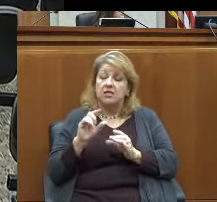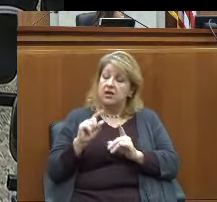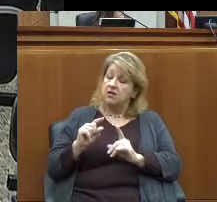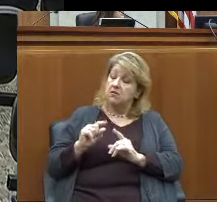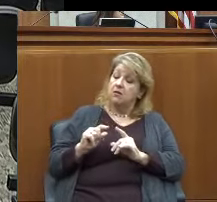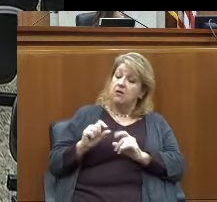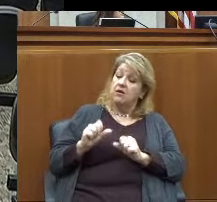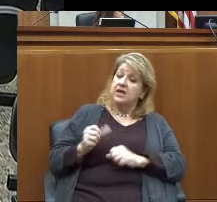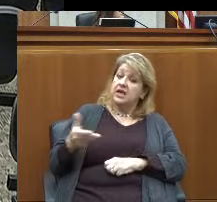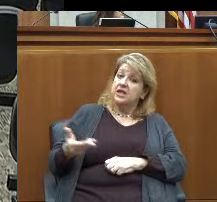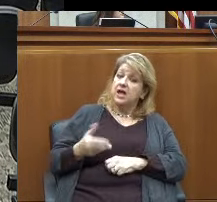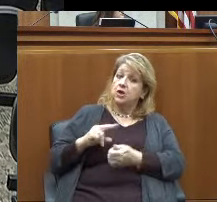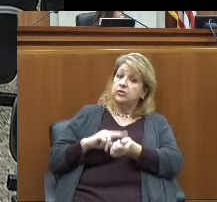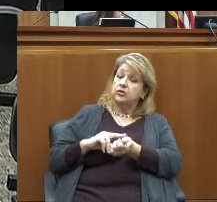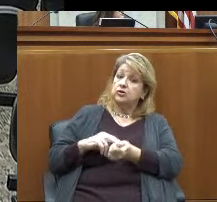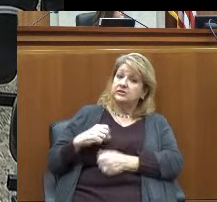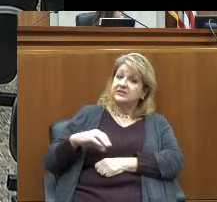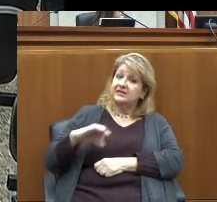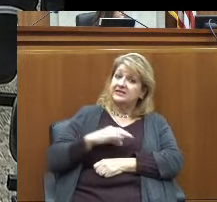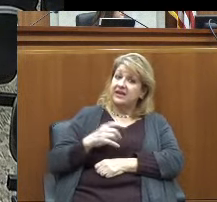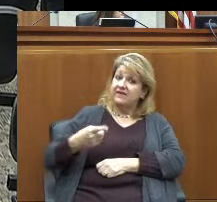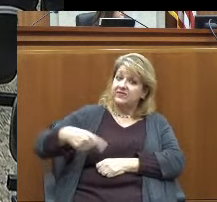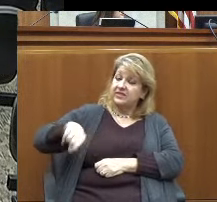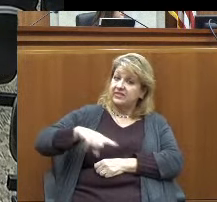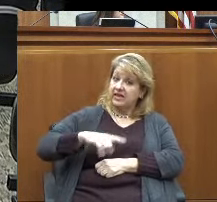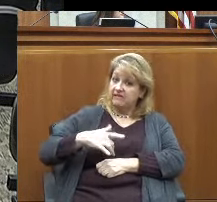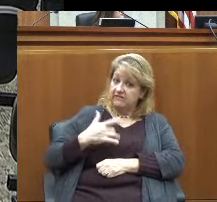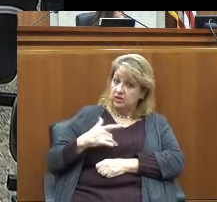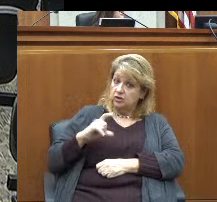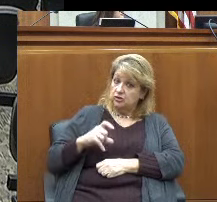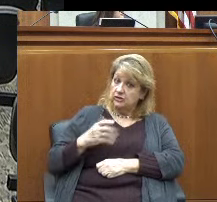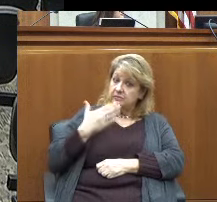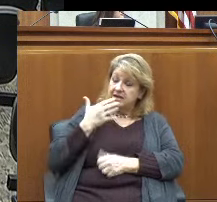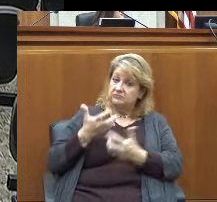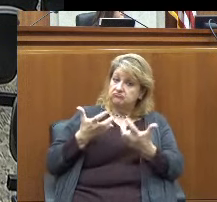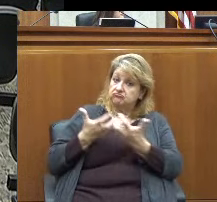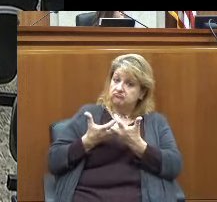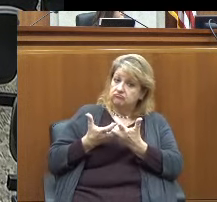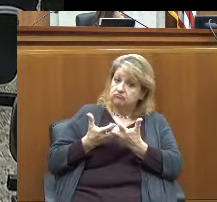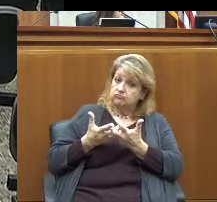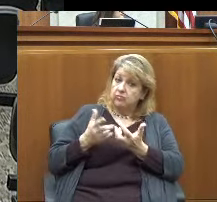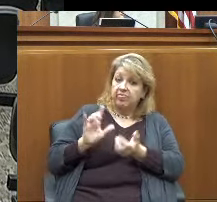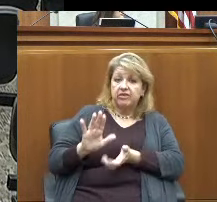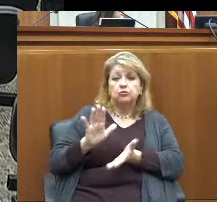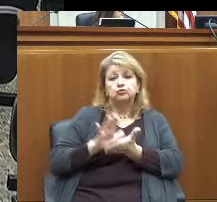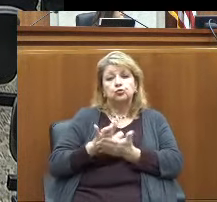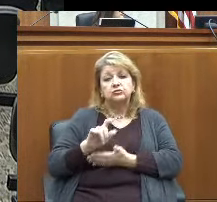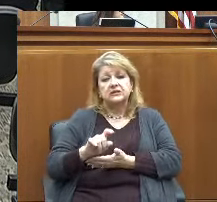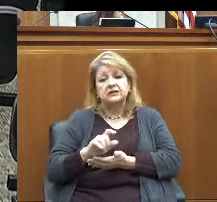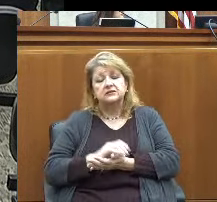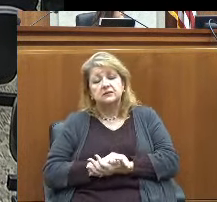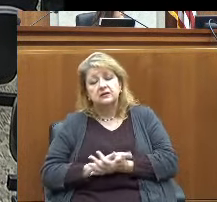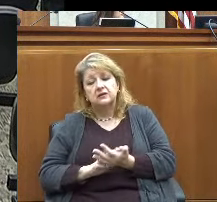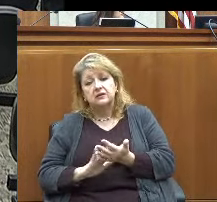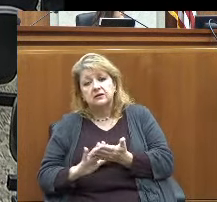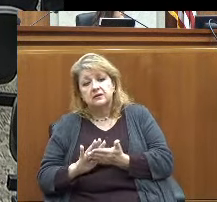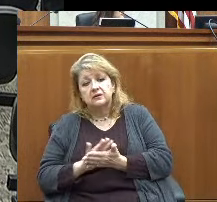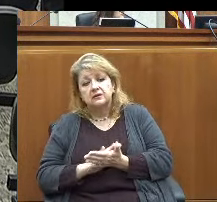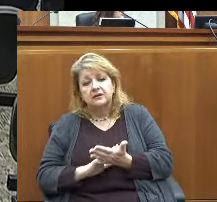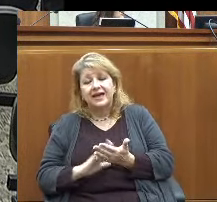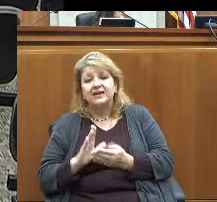to hire the nursing staff that they believe best fit the needs for their school. And furthermore, I think that we